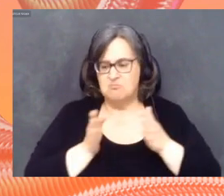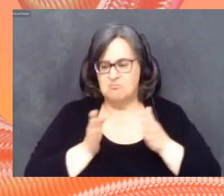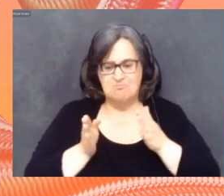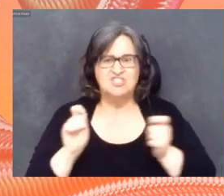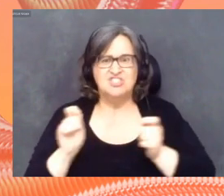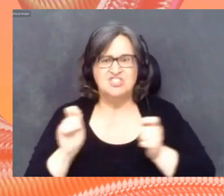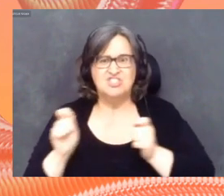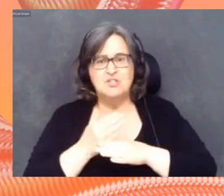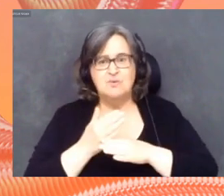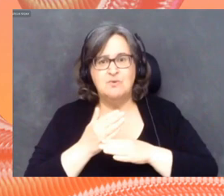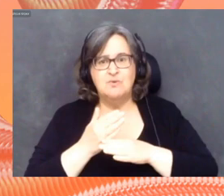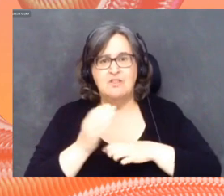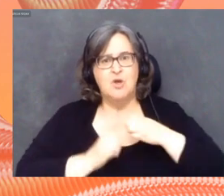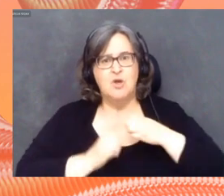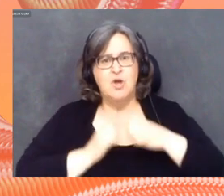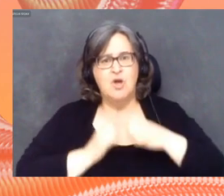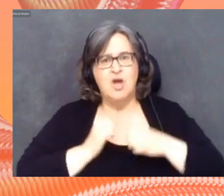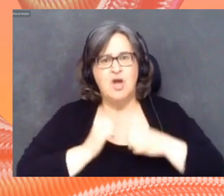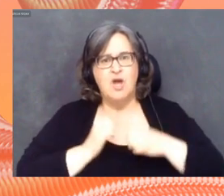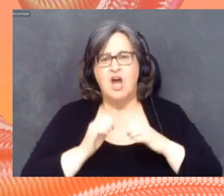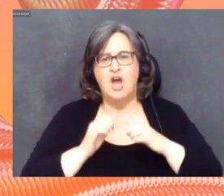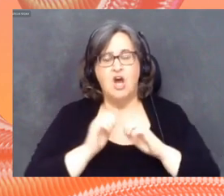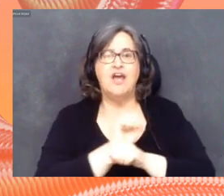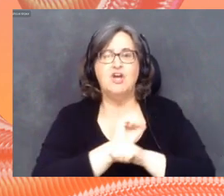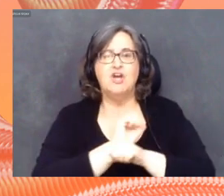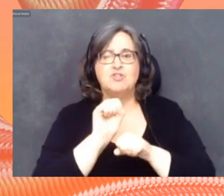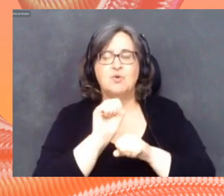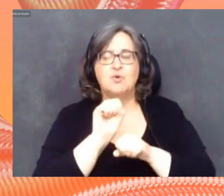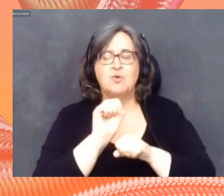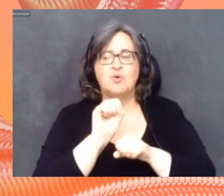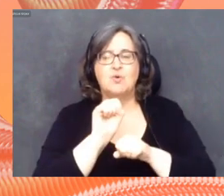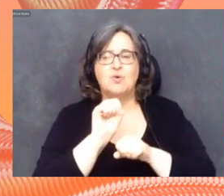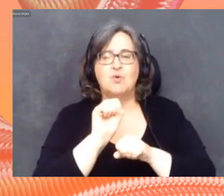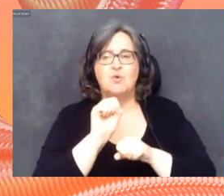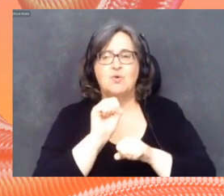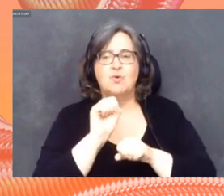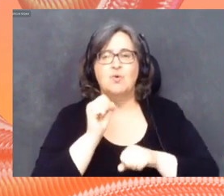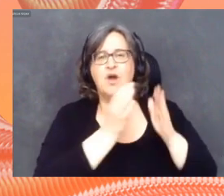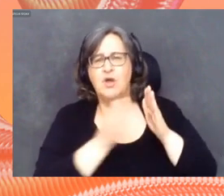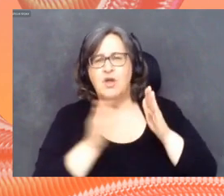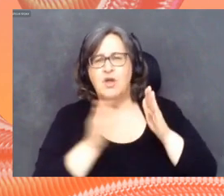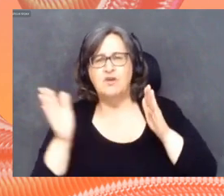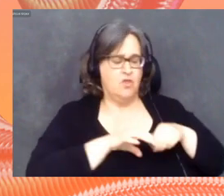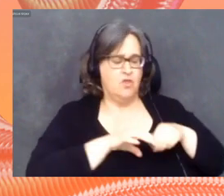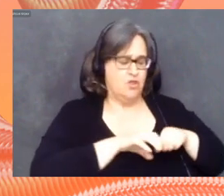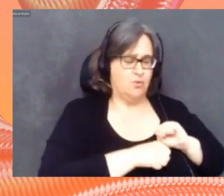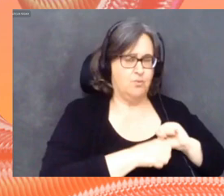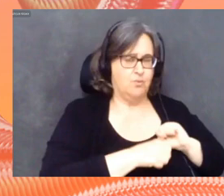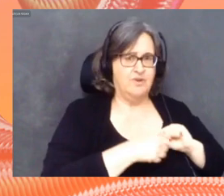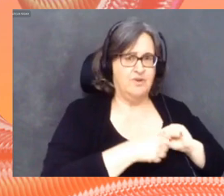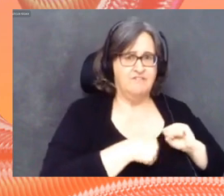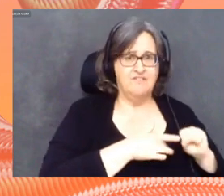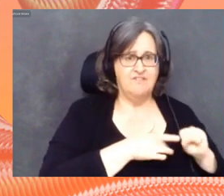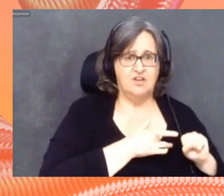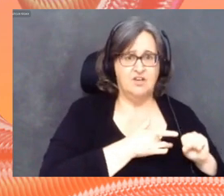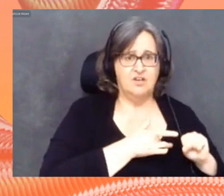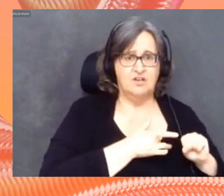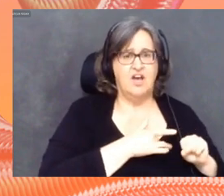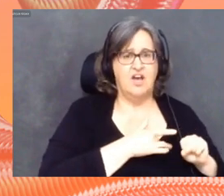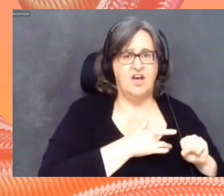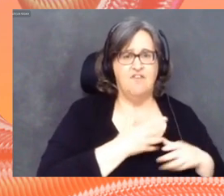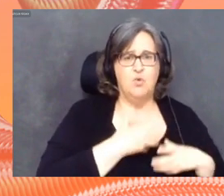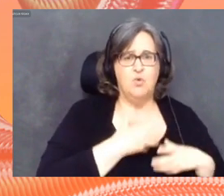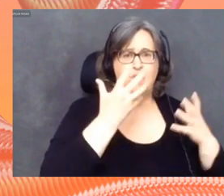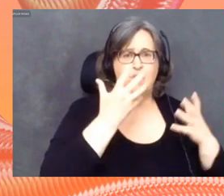sitting with is like, how do I actually hold the range from the grief that I feel? So it's like, I feel rage and